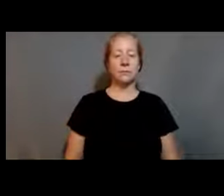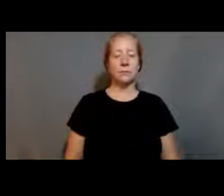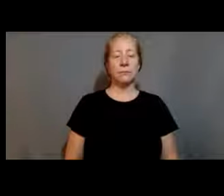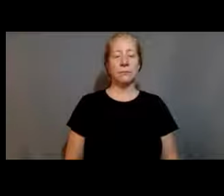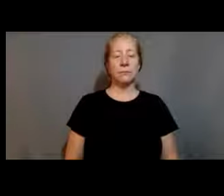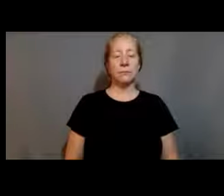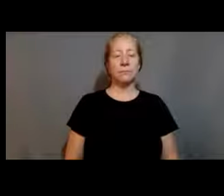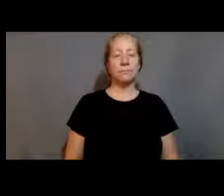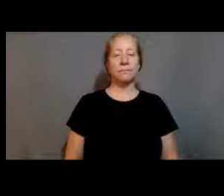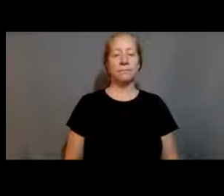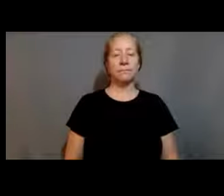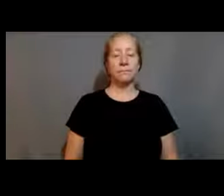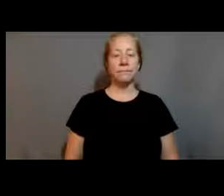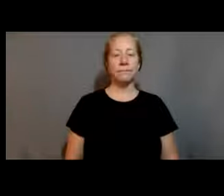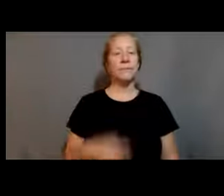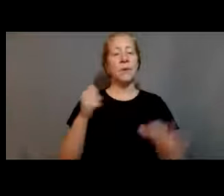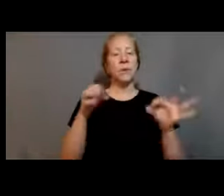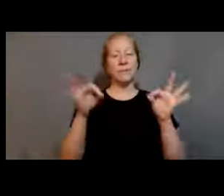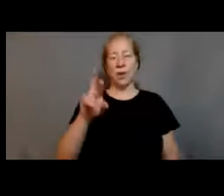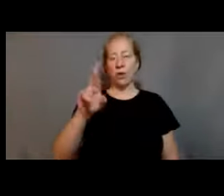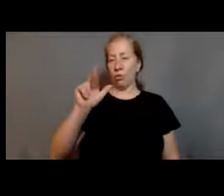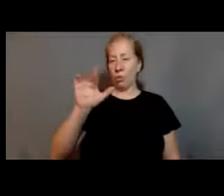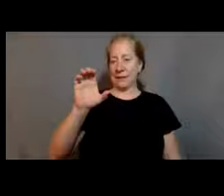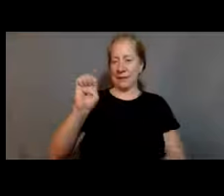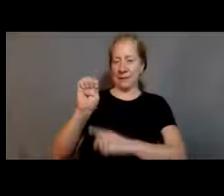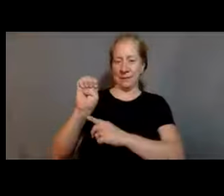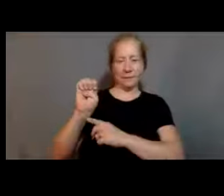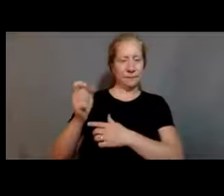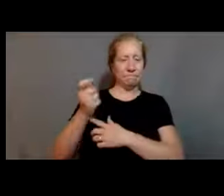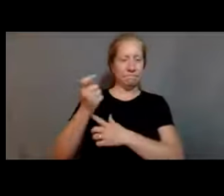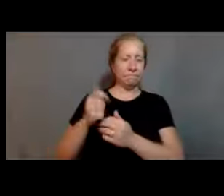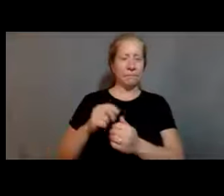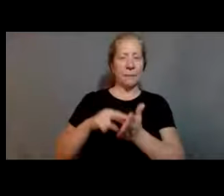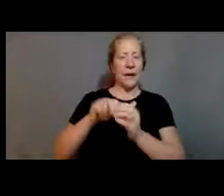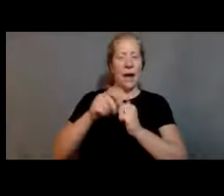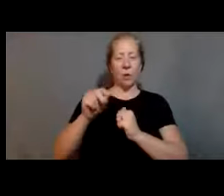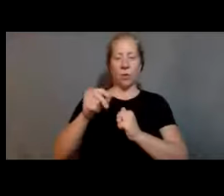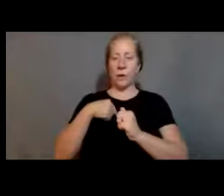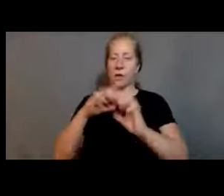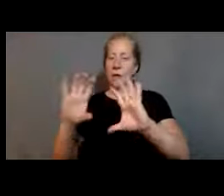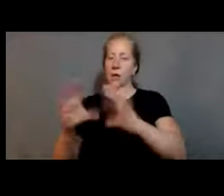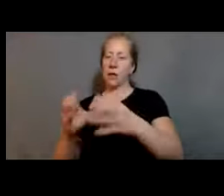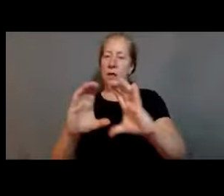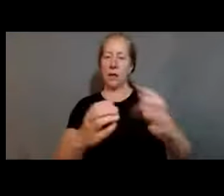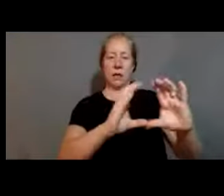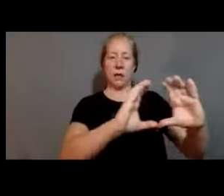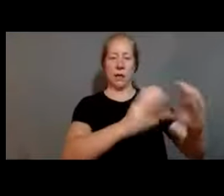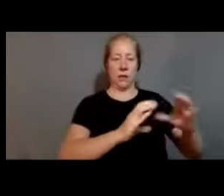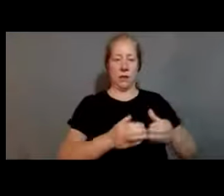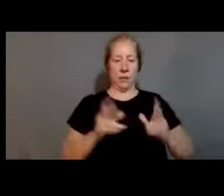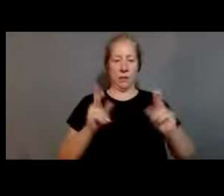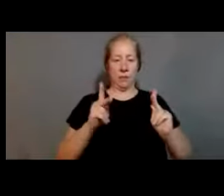And I want to talk a little bit about this idea of race that we use to classify people. There really is